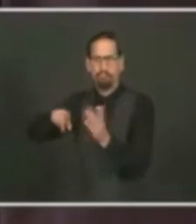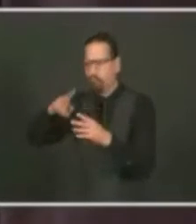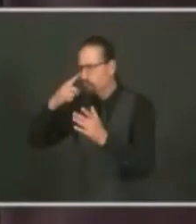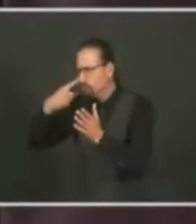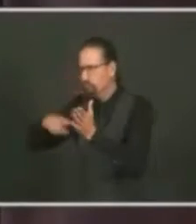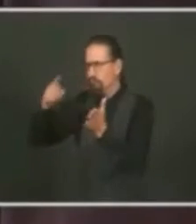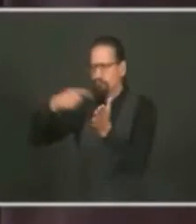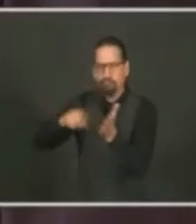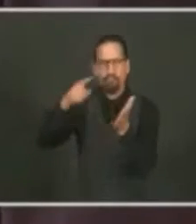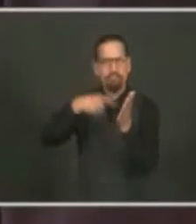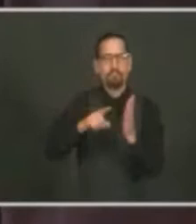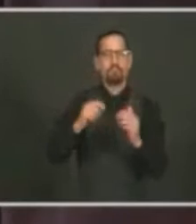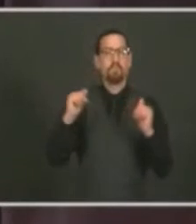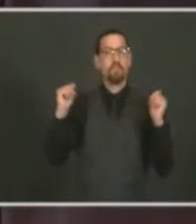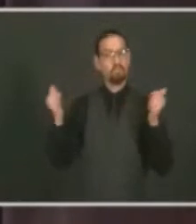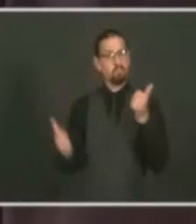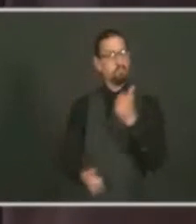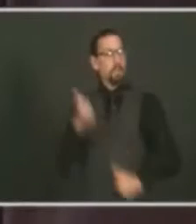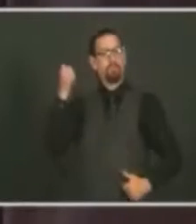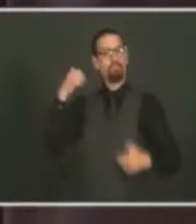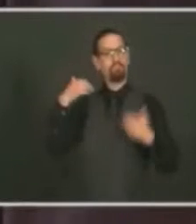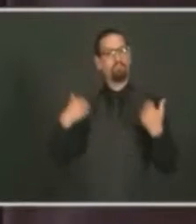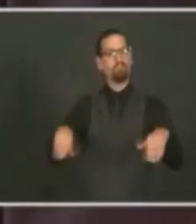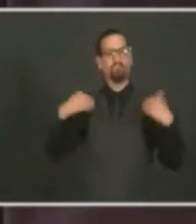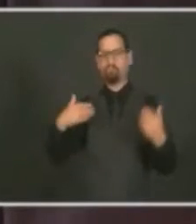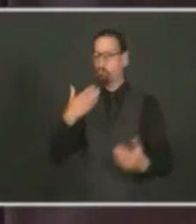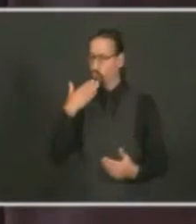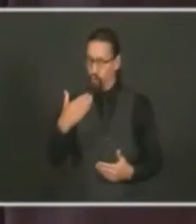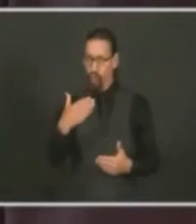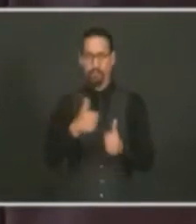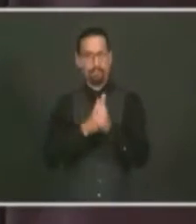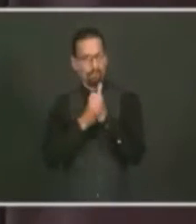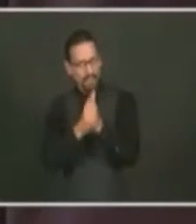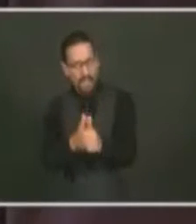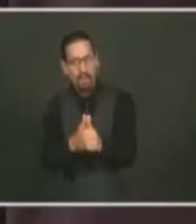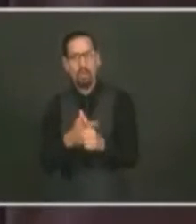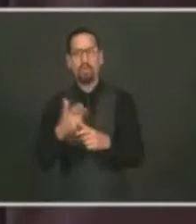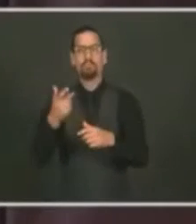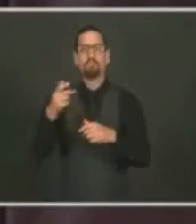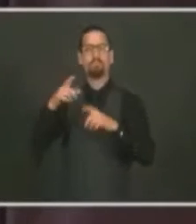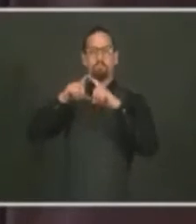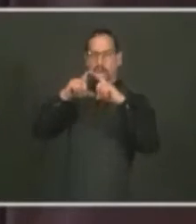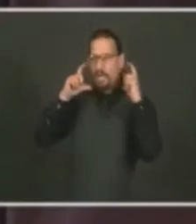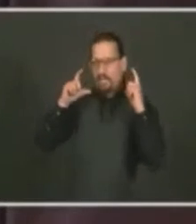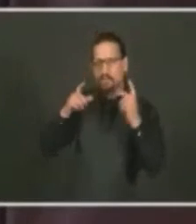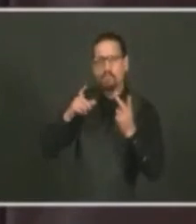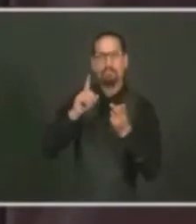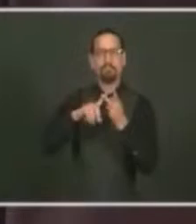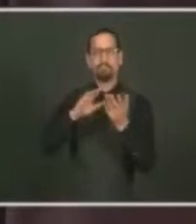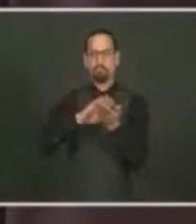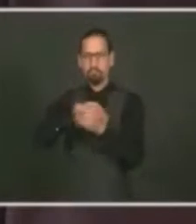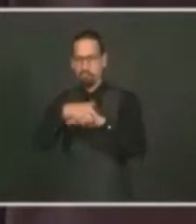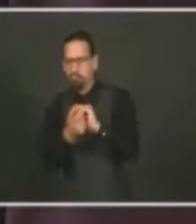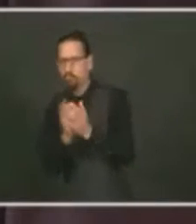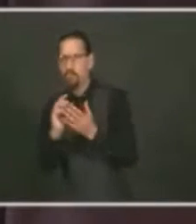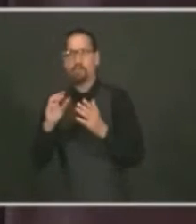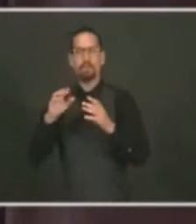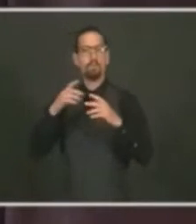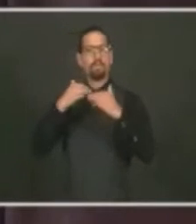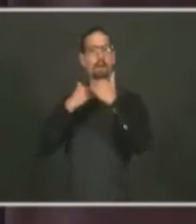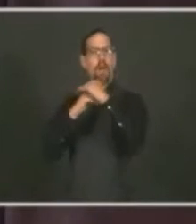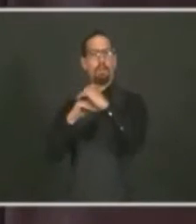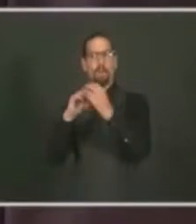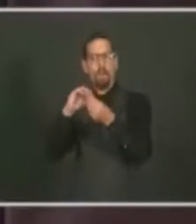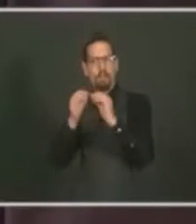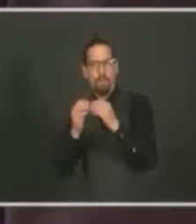compliance. Mask wearing, high-touch cleaning, compliance with capacity restrictions, all over 95%.